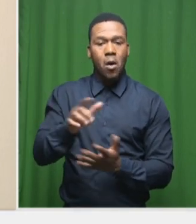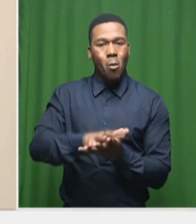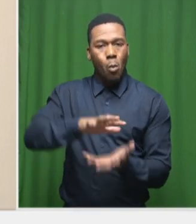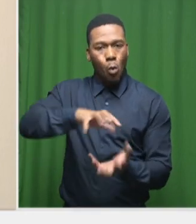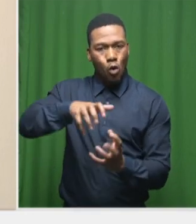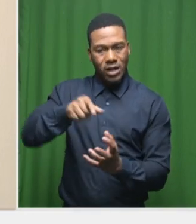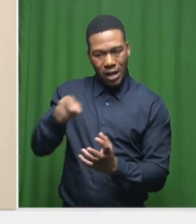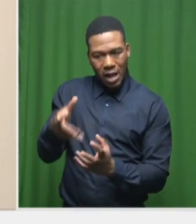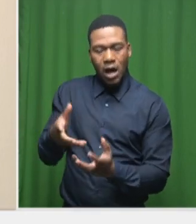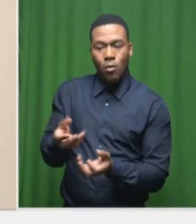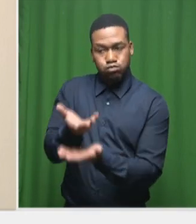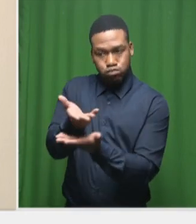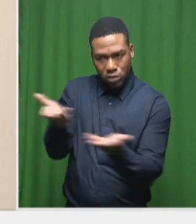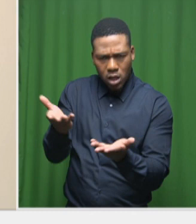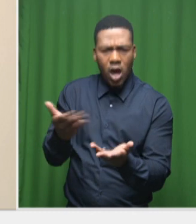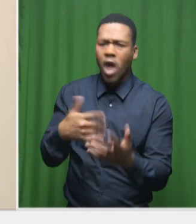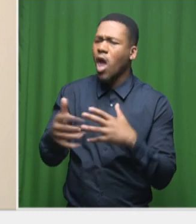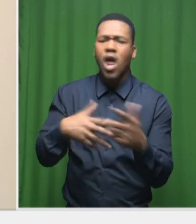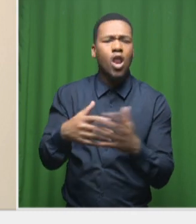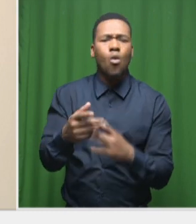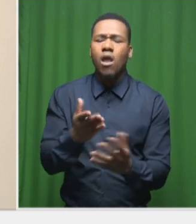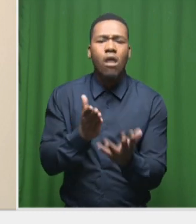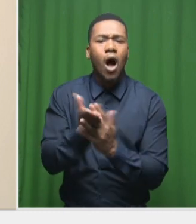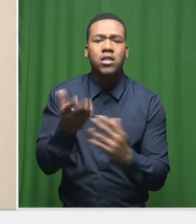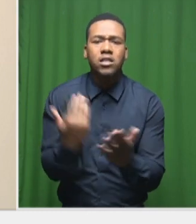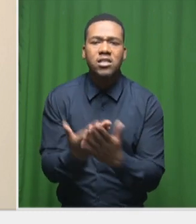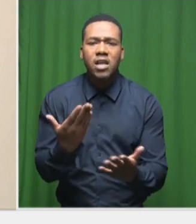free, and it can be accessed via